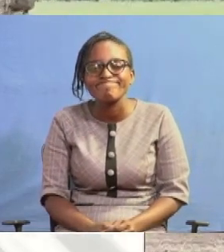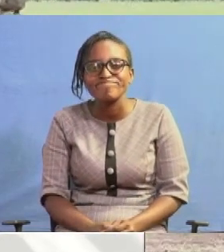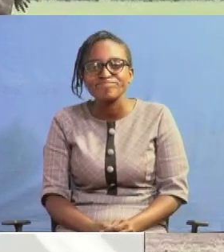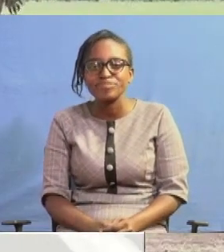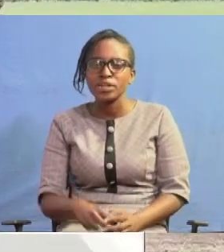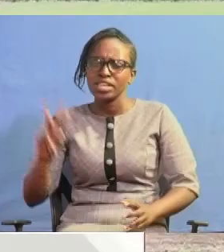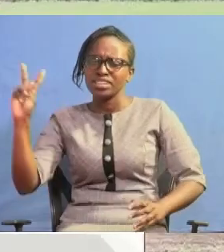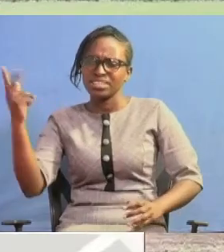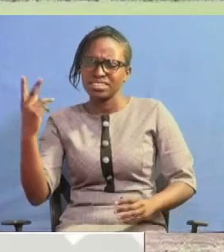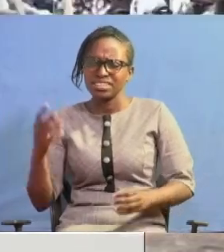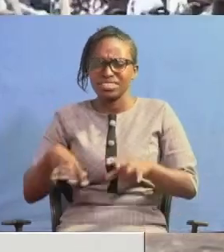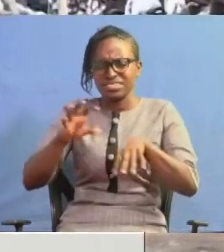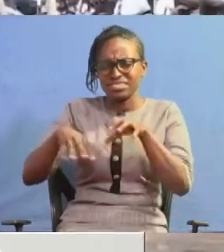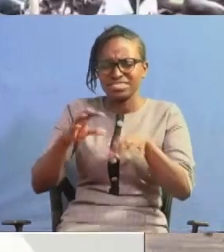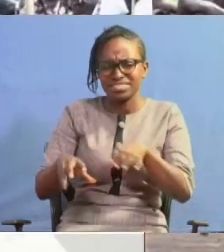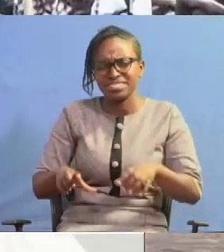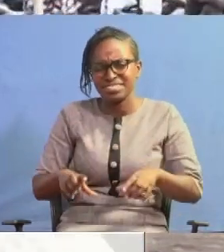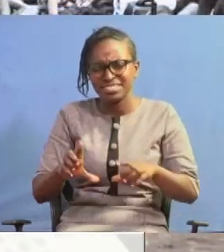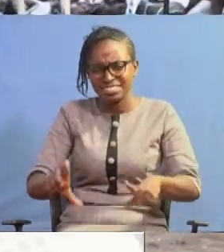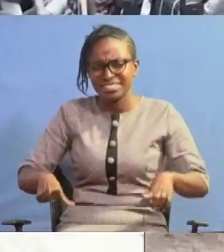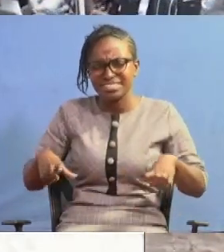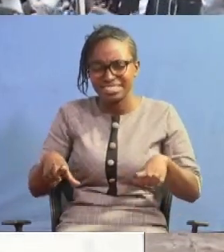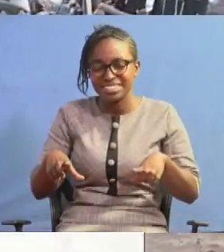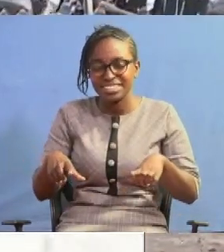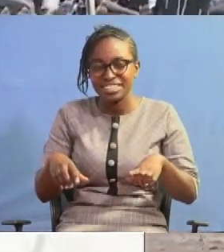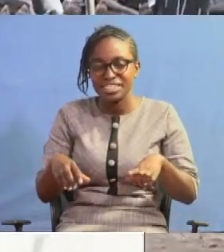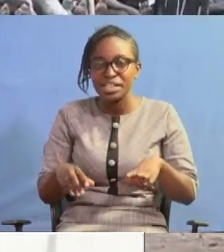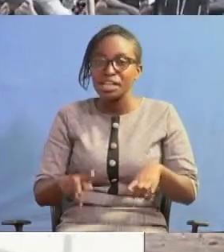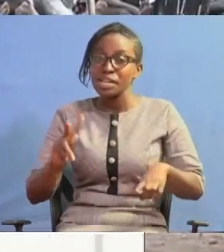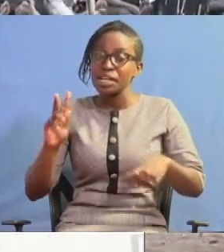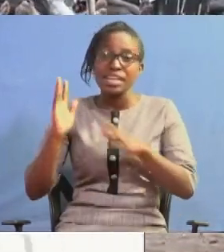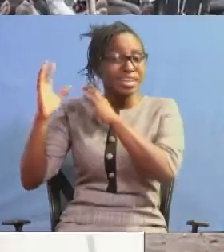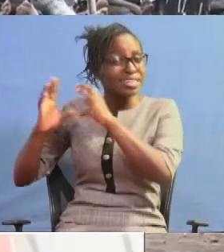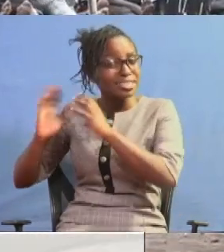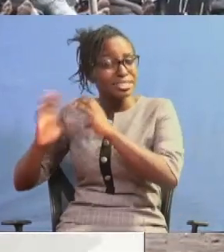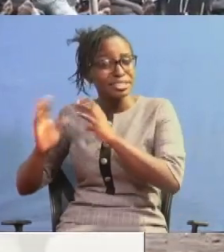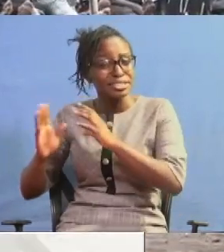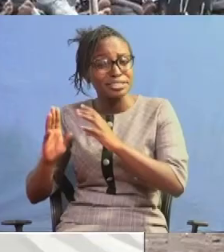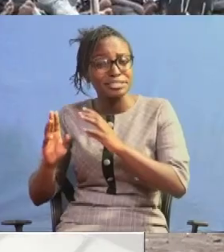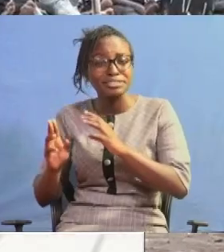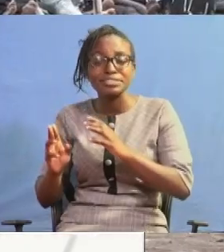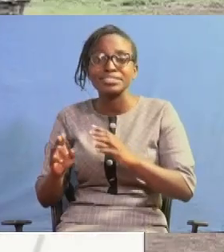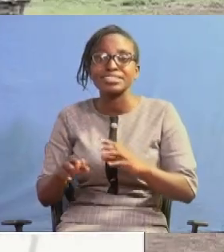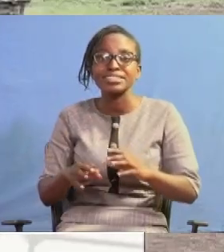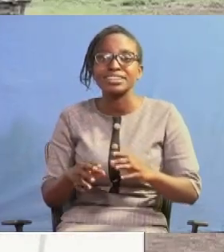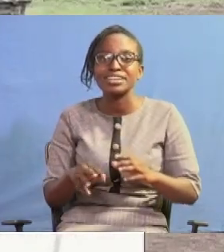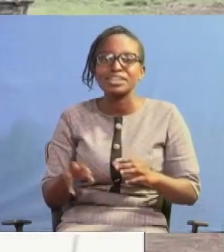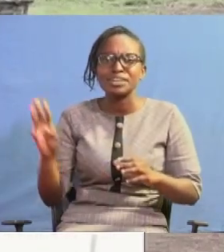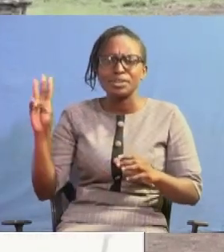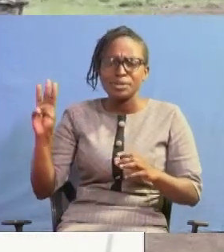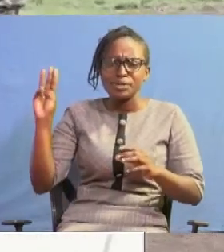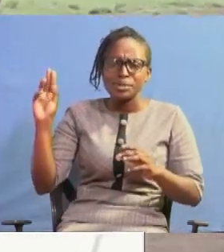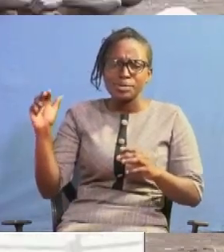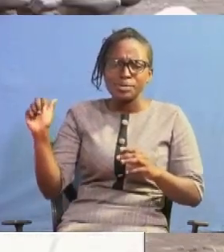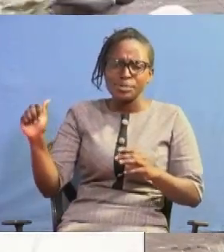As the Kenya Wildlife Recruitment Exercise took place today in Kilifi, Wajir, Tharaka Nithi, Murang'a, Elgeyo